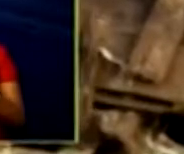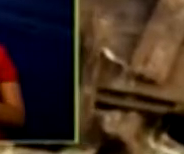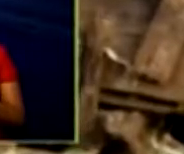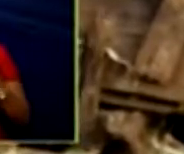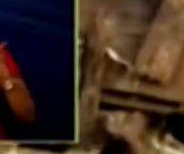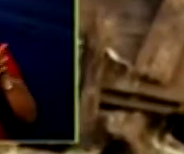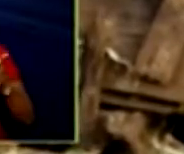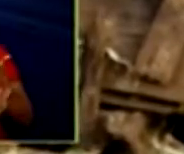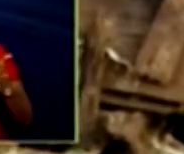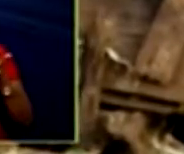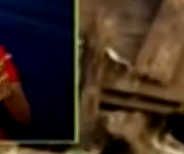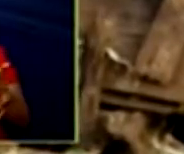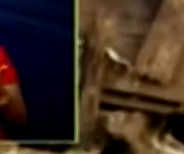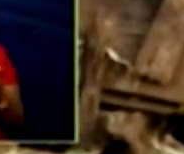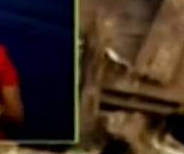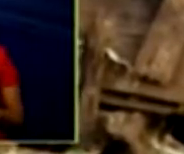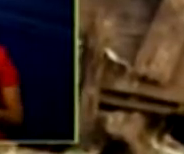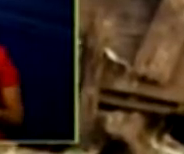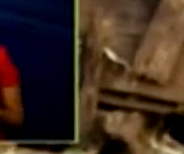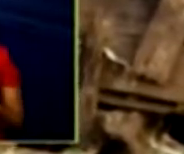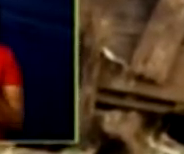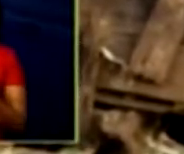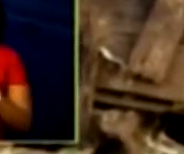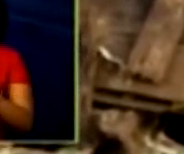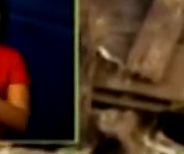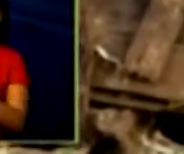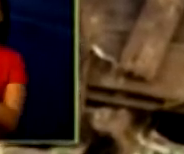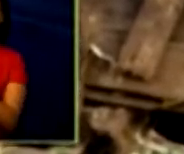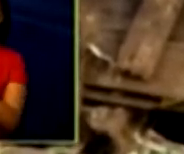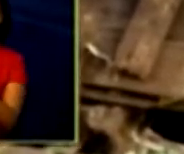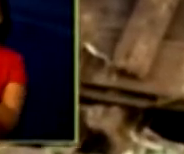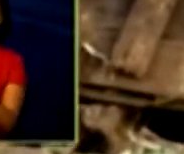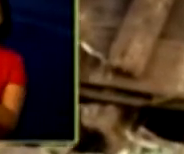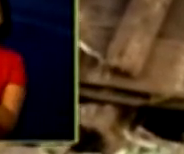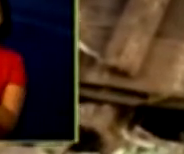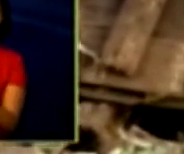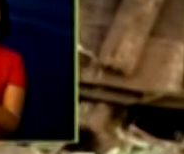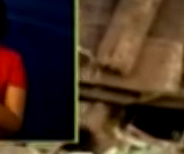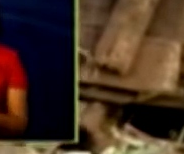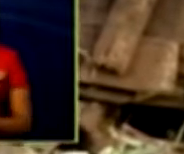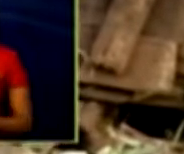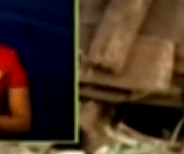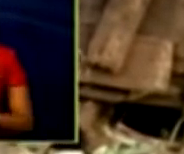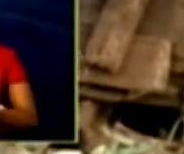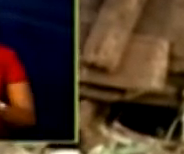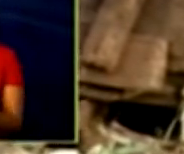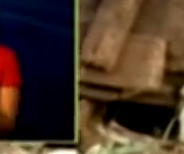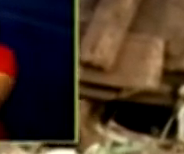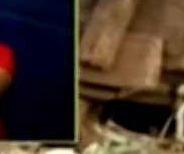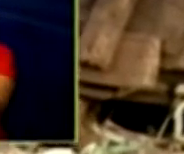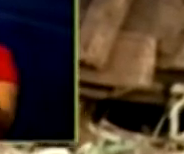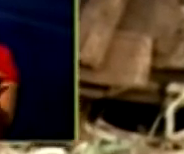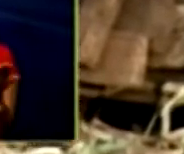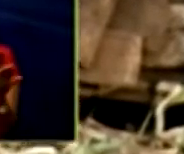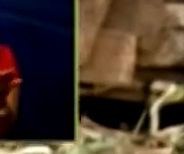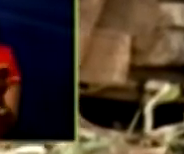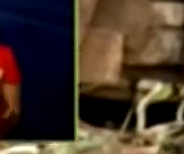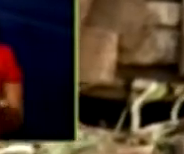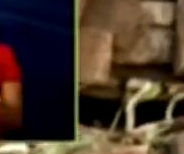process. By the way, ukisubmiti hiyo proposal form uhakikishe umepatiwa policy